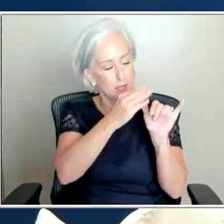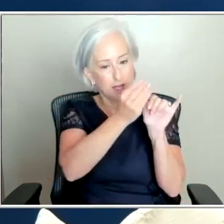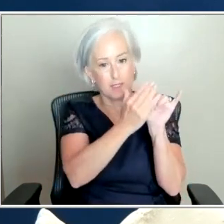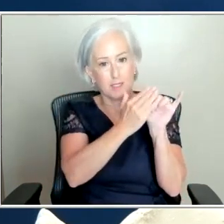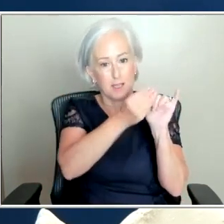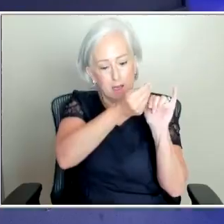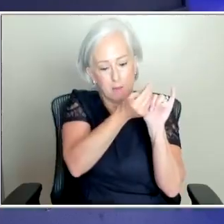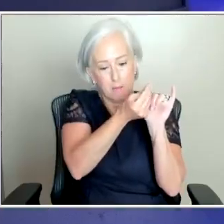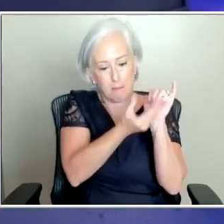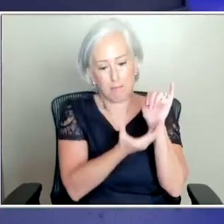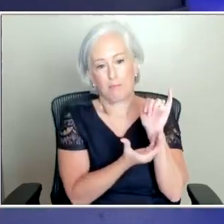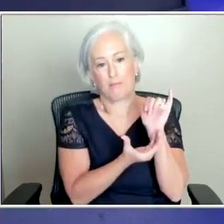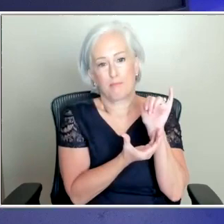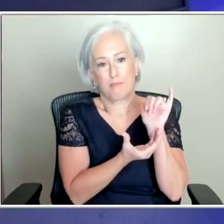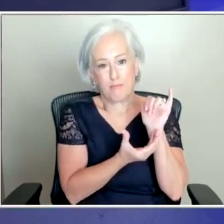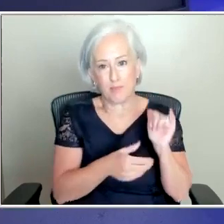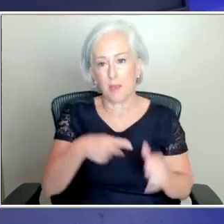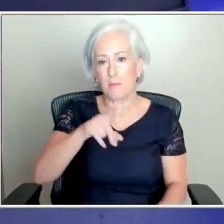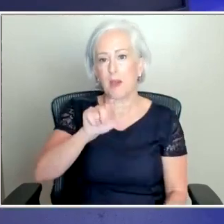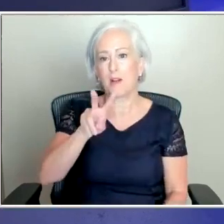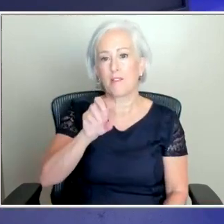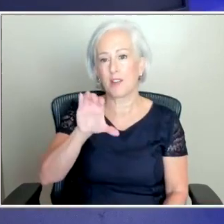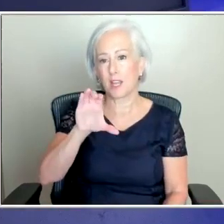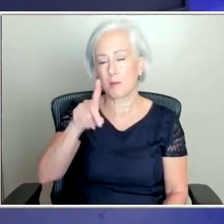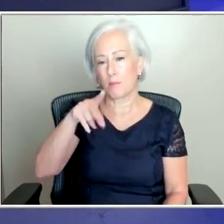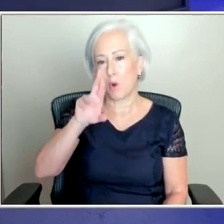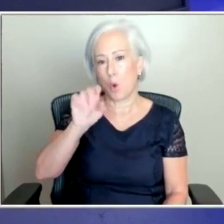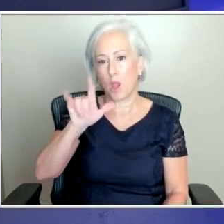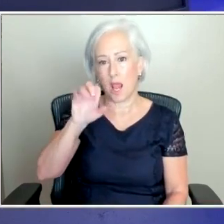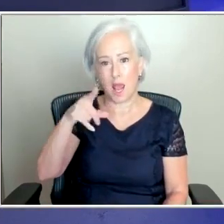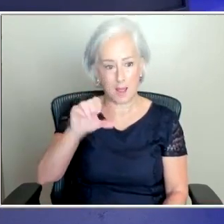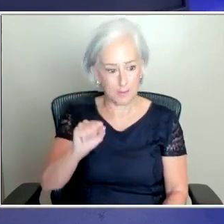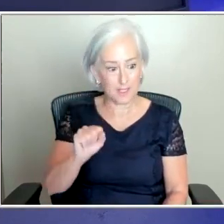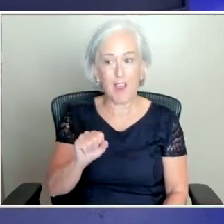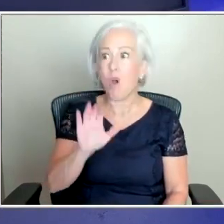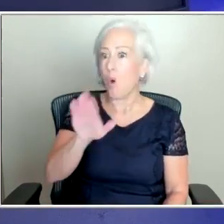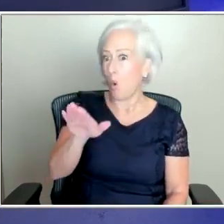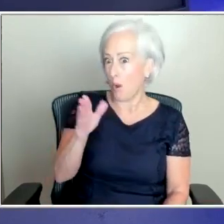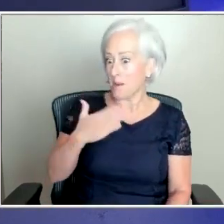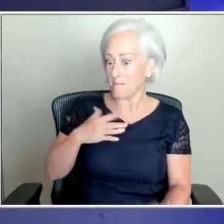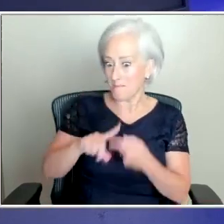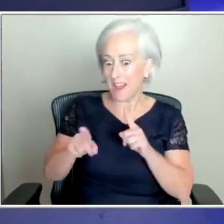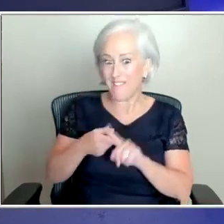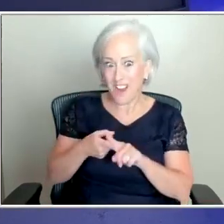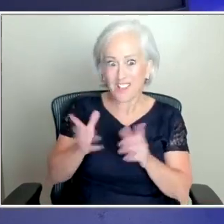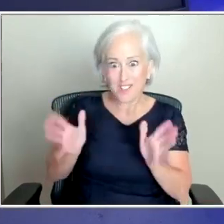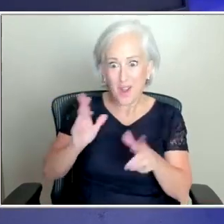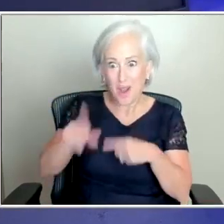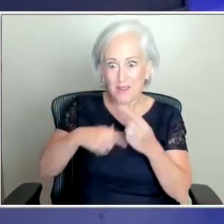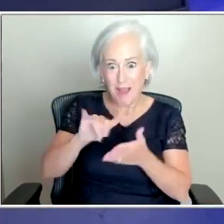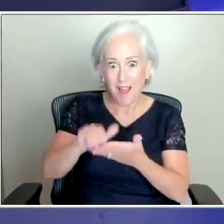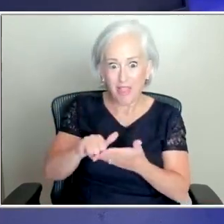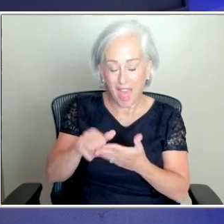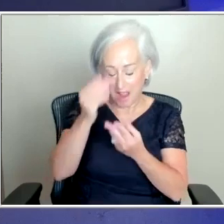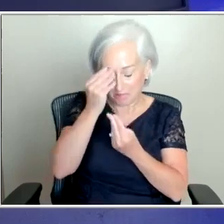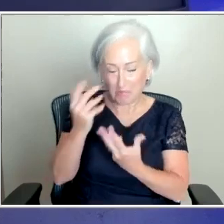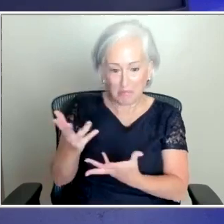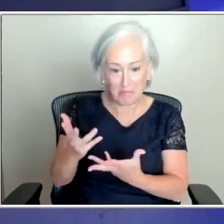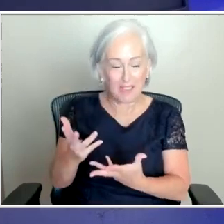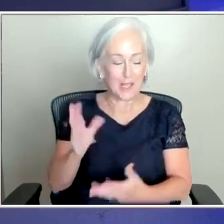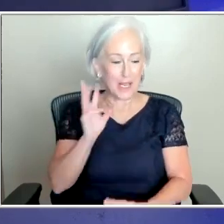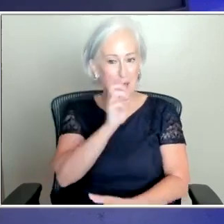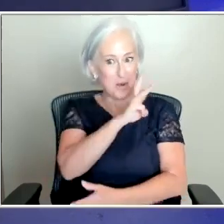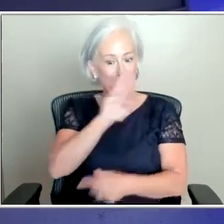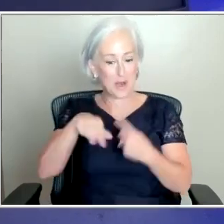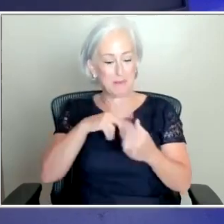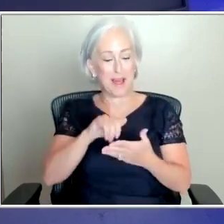have. And you do stand corrected, because me and my friends actually have talked about it over at dinner table. So we're just kind of weird like that.